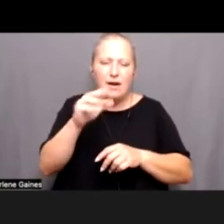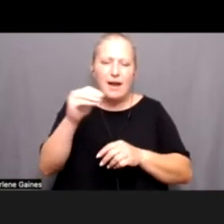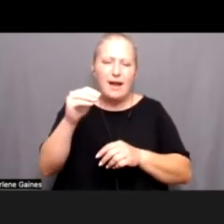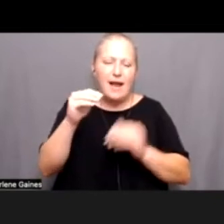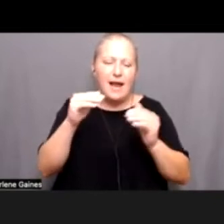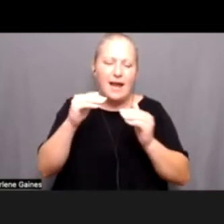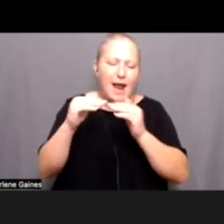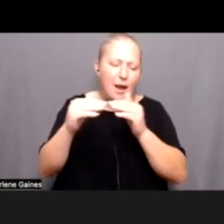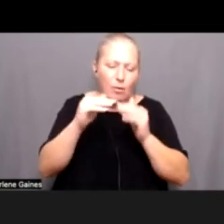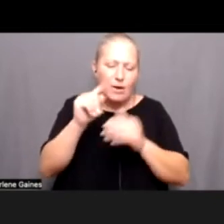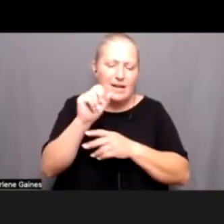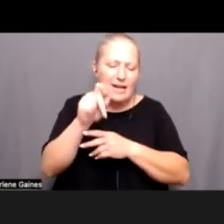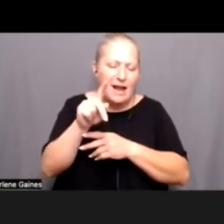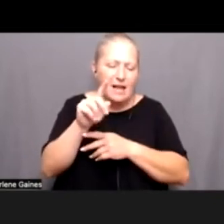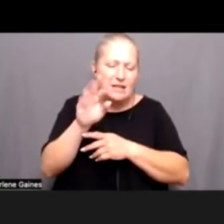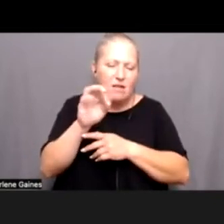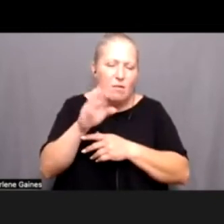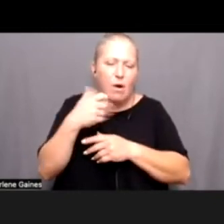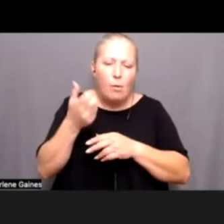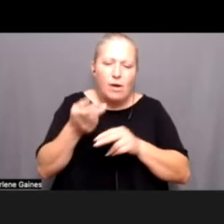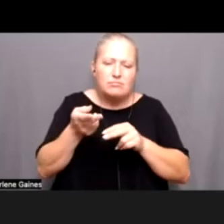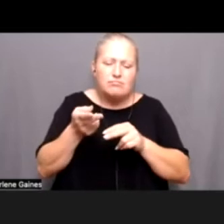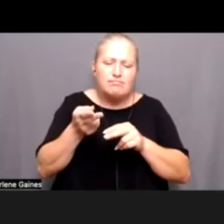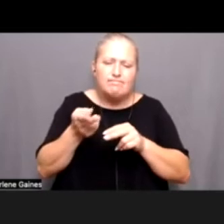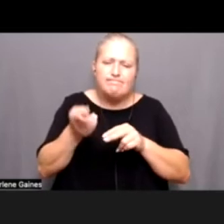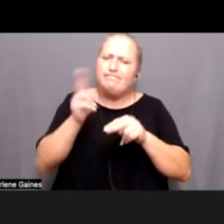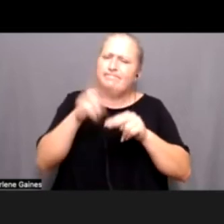Force. So I just want to elevate that, and